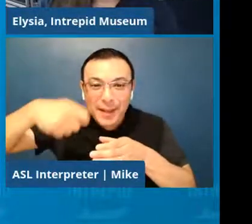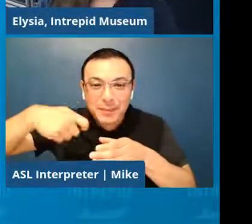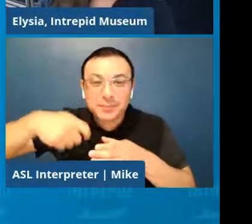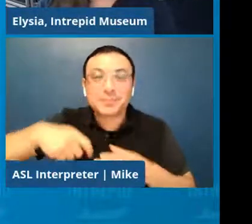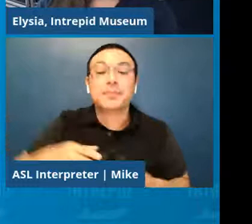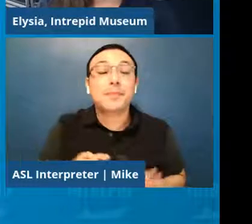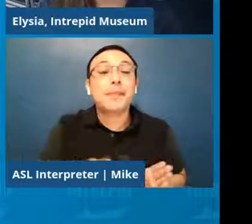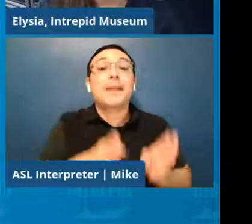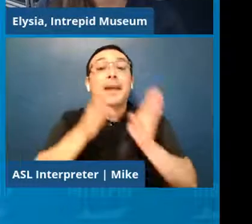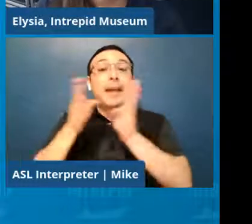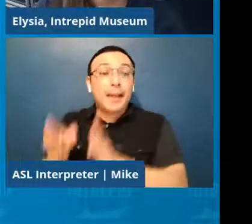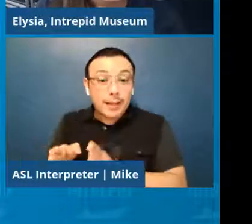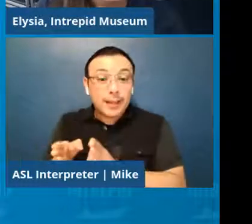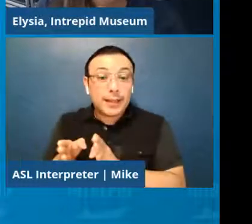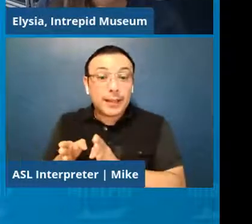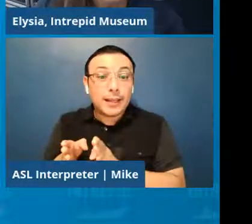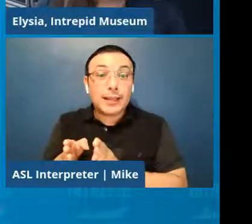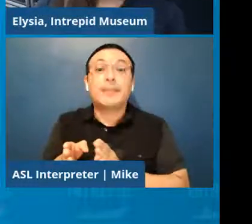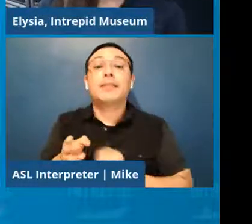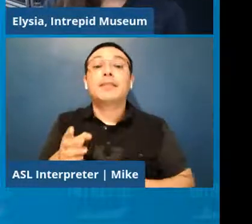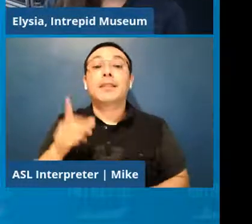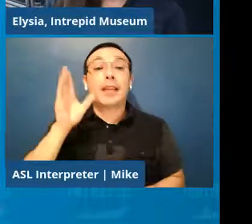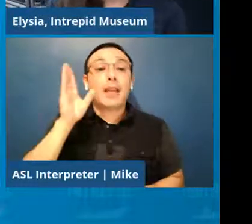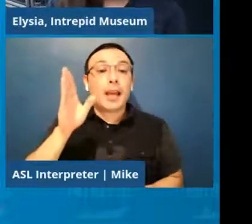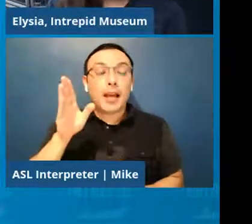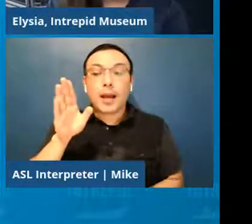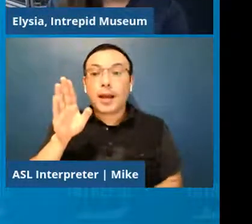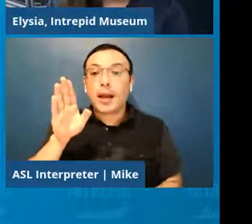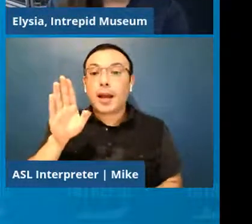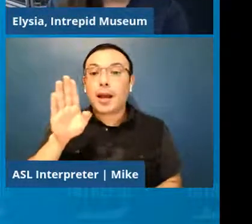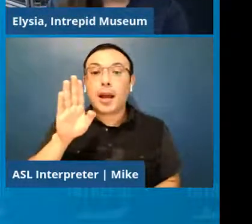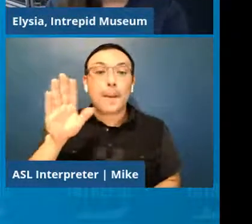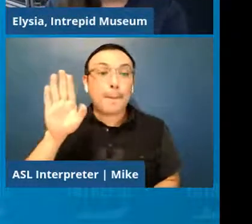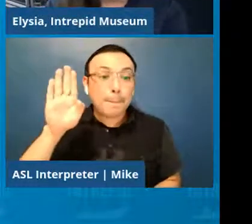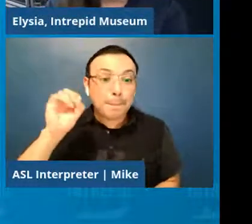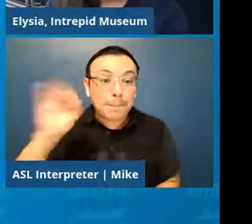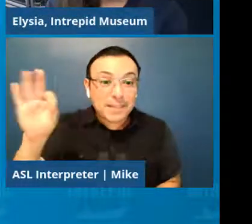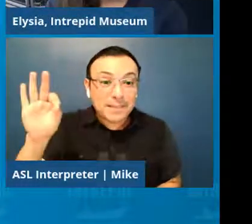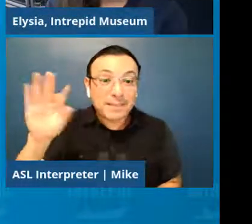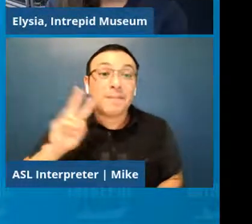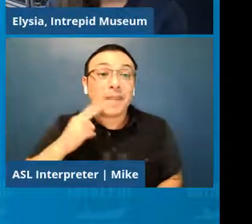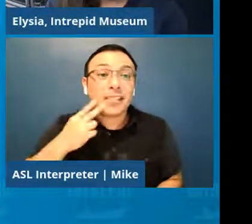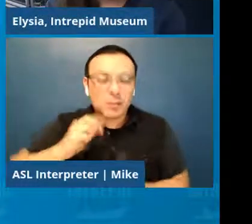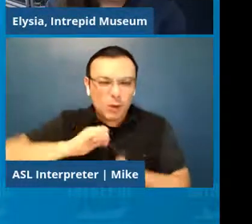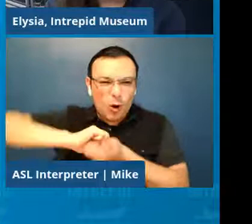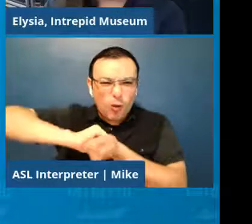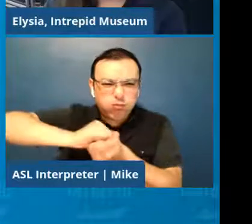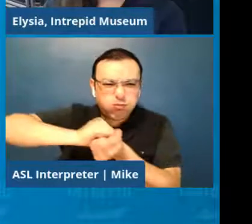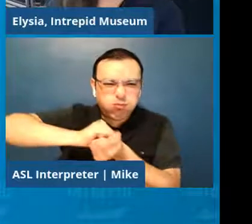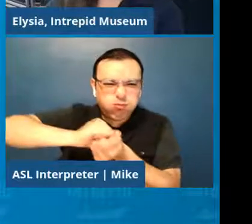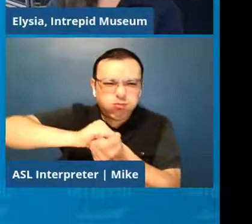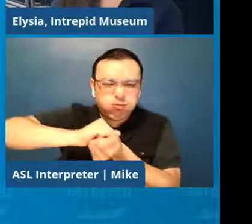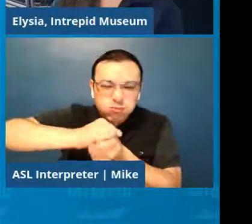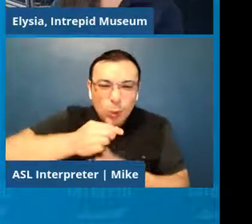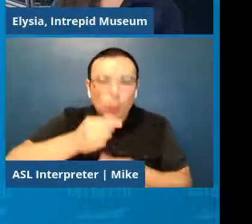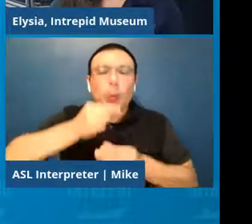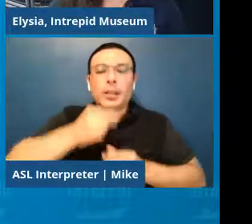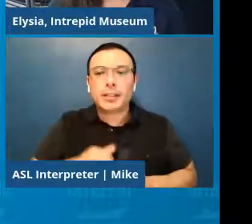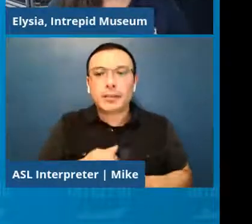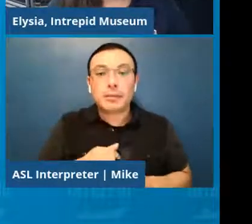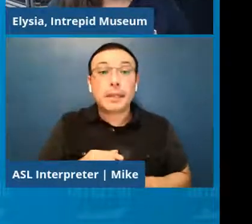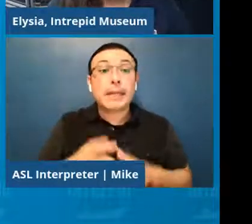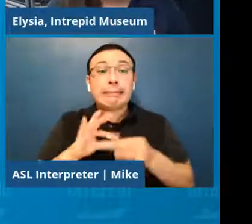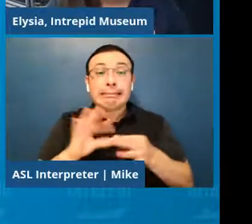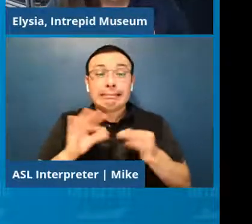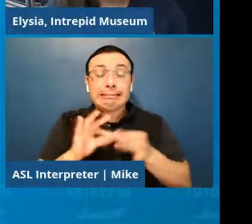and vegetables from the tube on the right. He said he did find it pretty easy to eat in microgravity, but he also complained that the menu was a